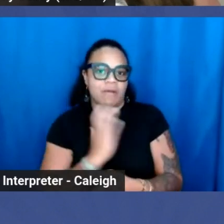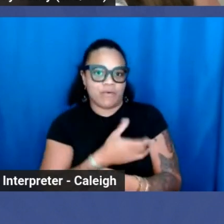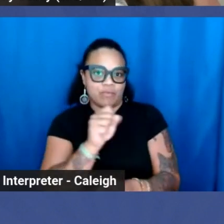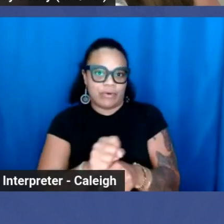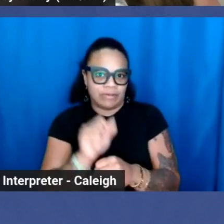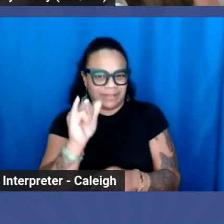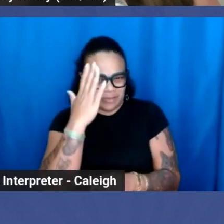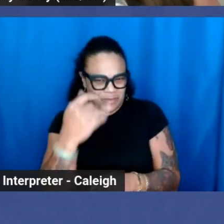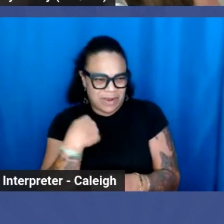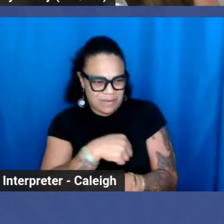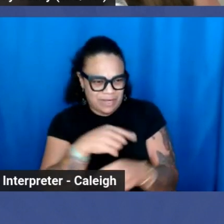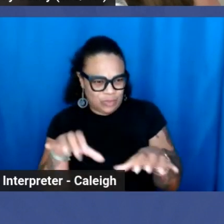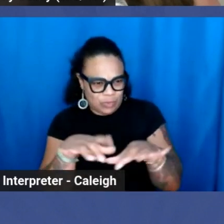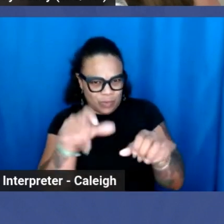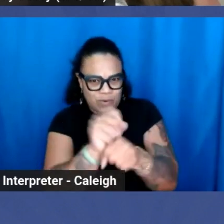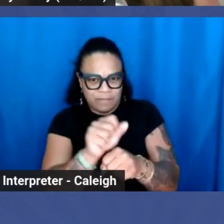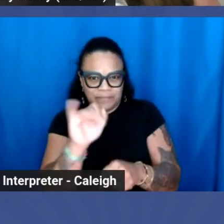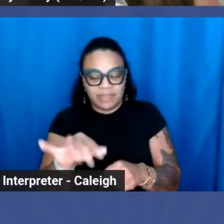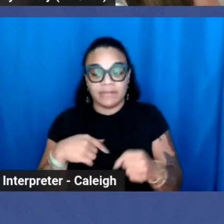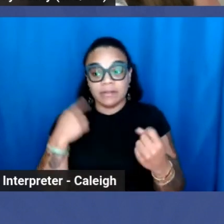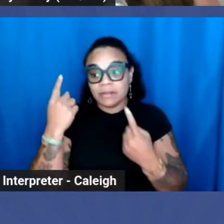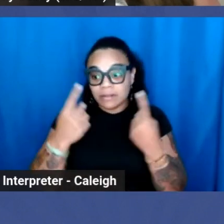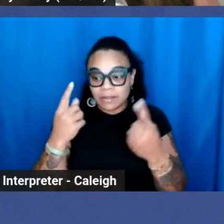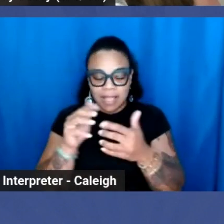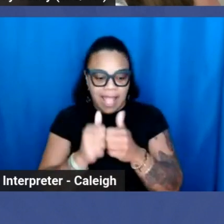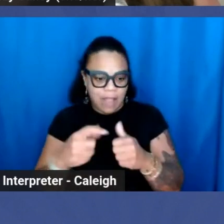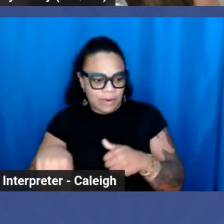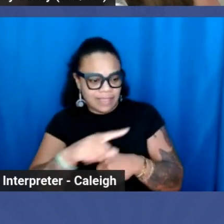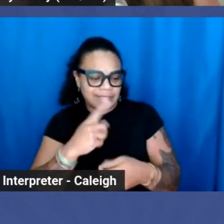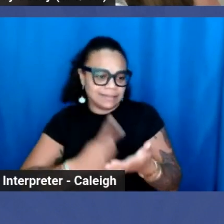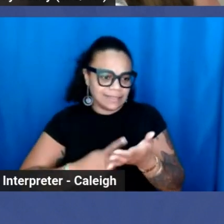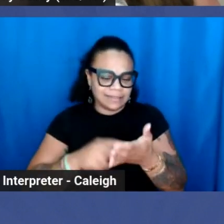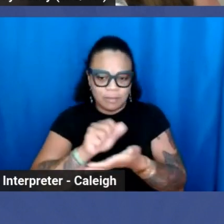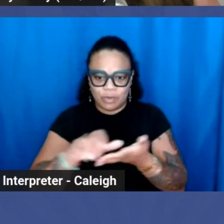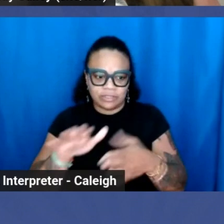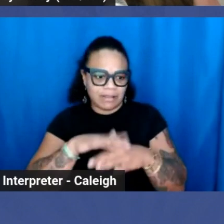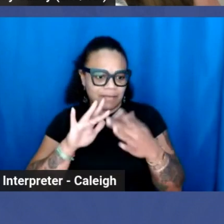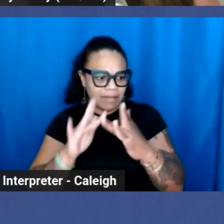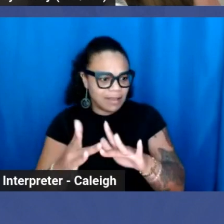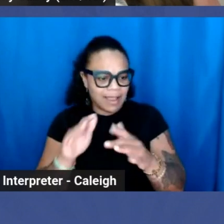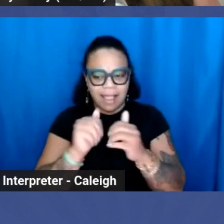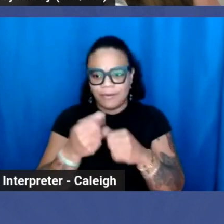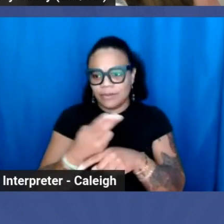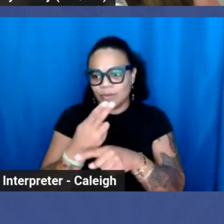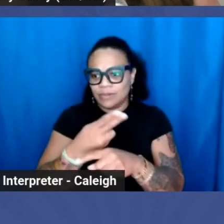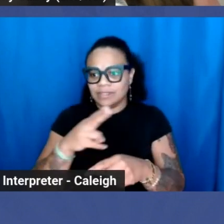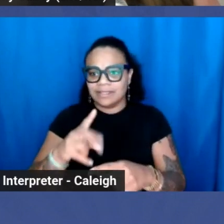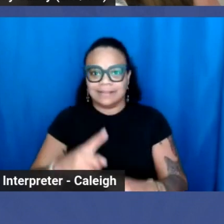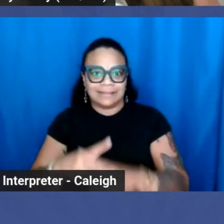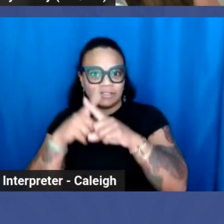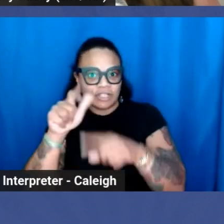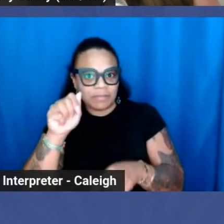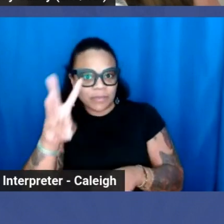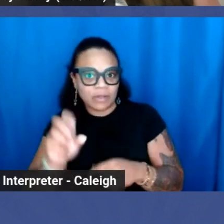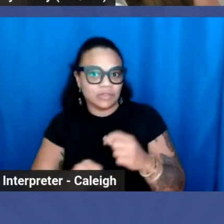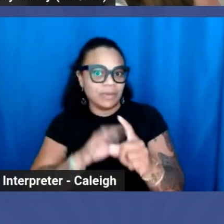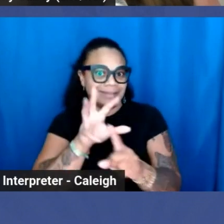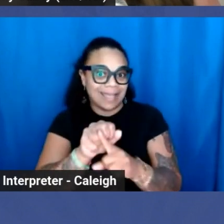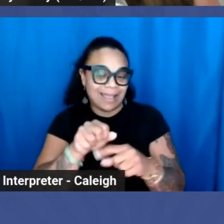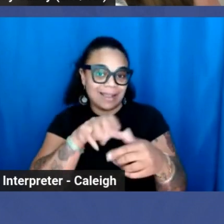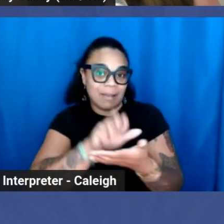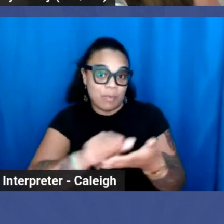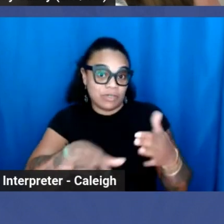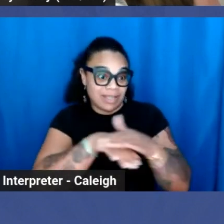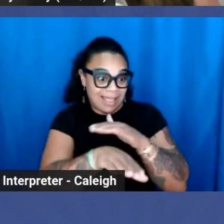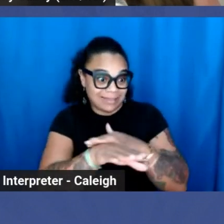is that if we're thinking about how is abortion being talked about on the internet, how are they using censorship laws to attack abortion access. That's where our work